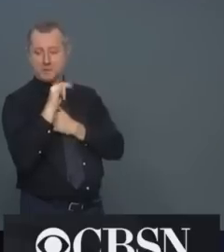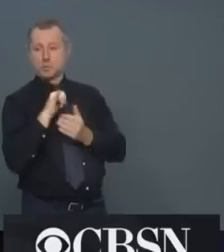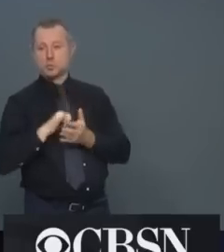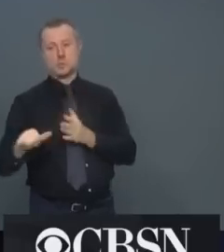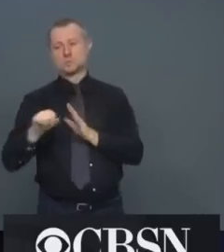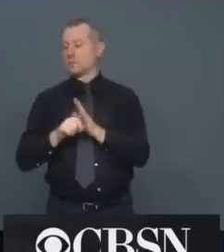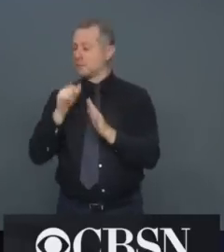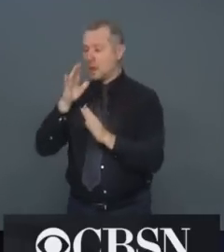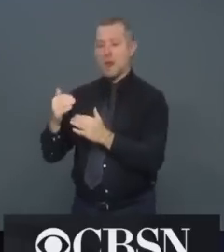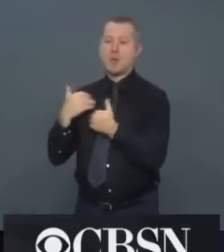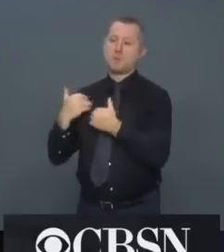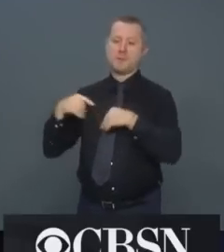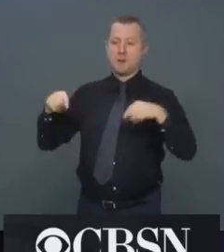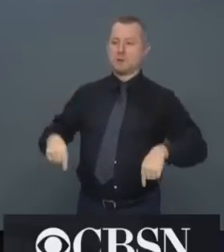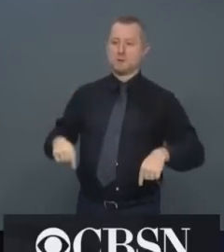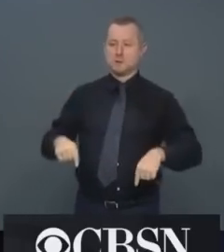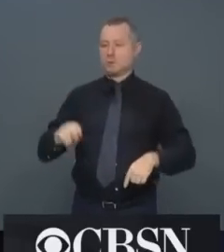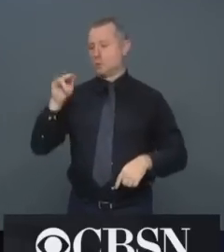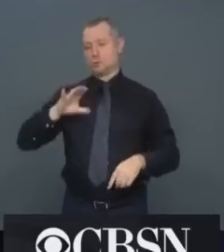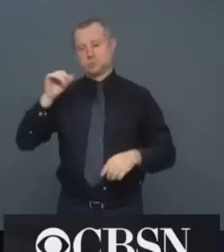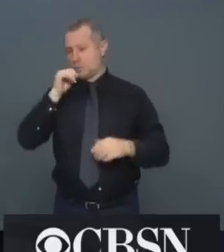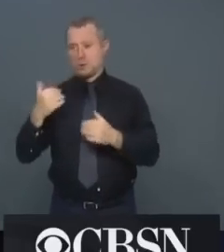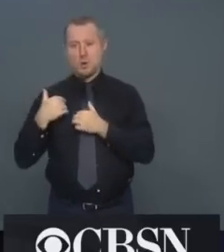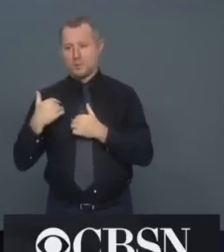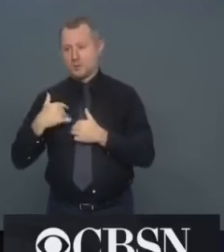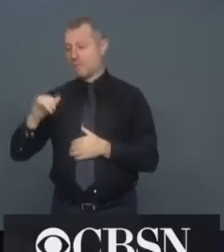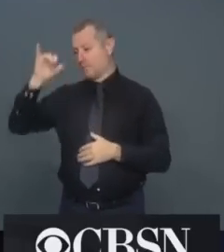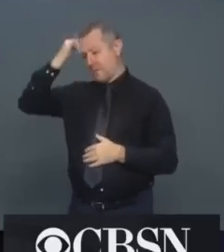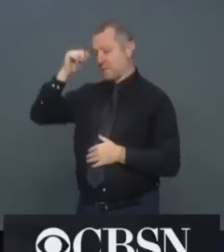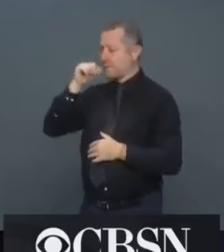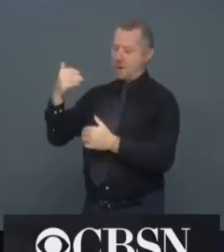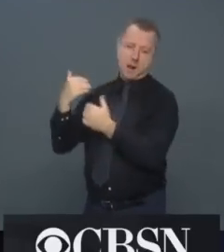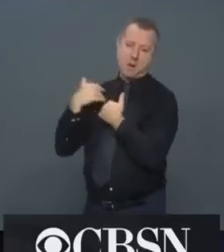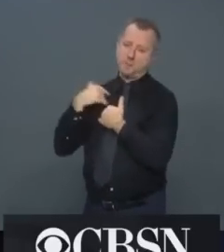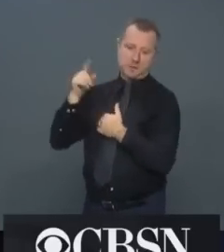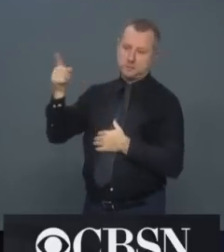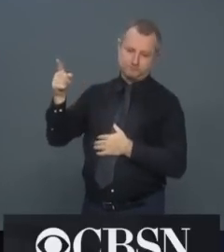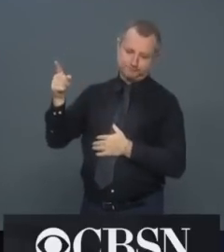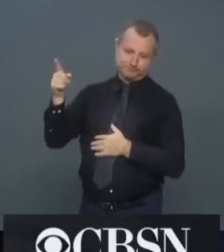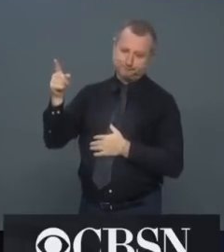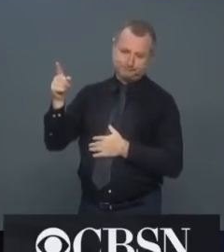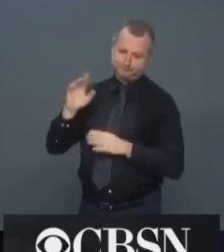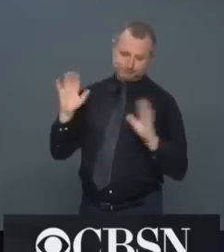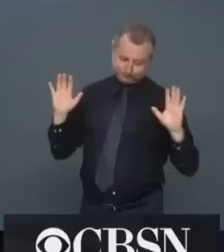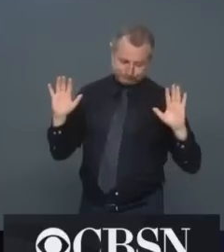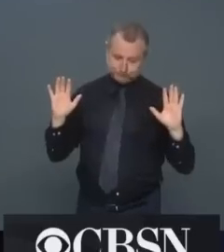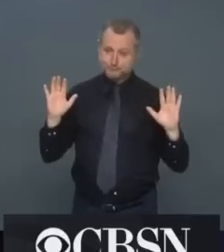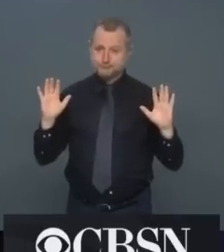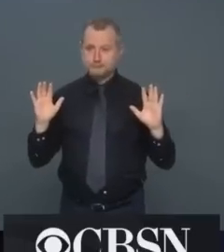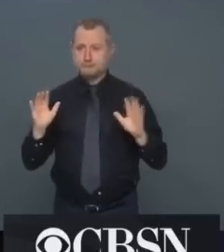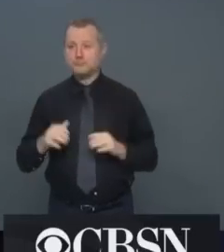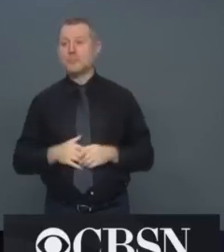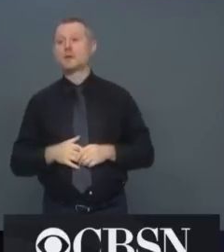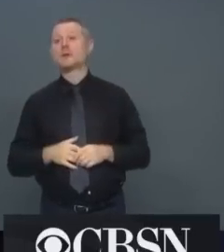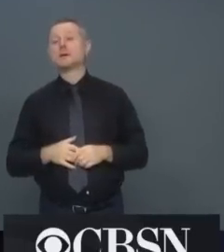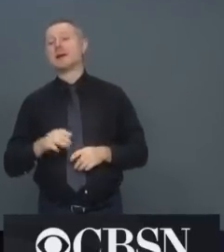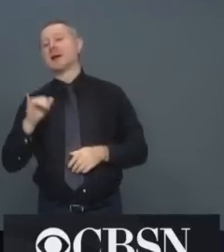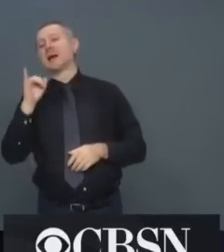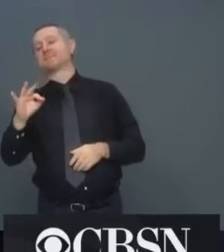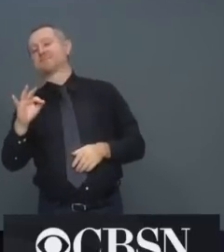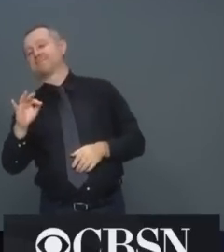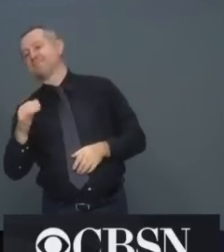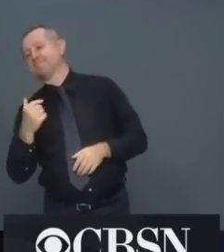New York City is not liable. Buffalo is not liable. If we were not in this governmental structure, I